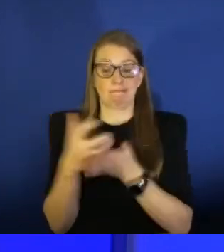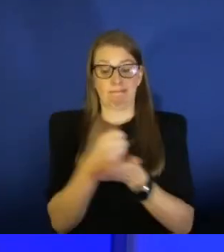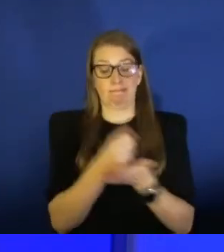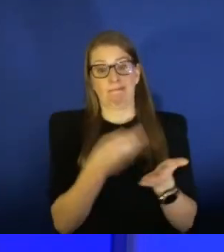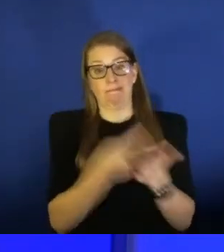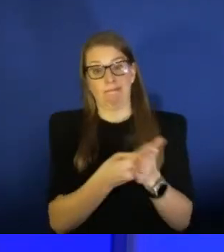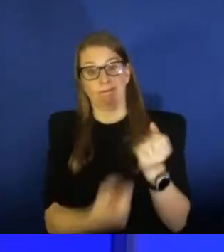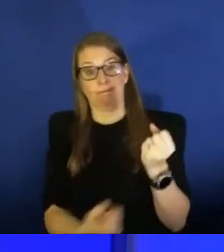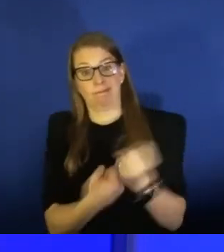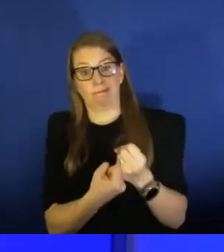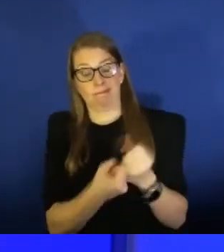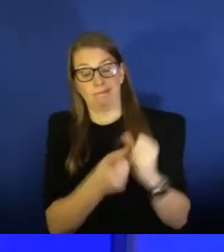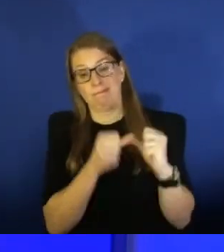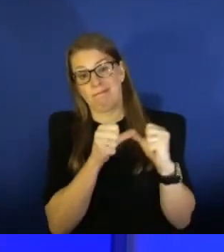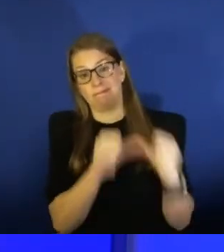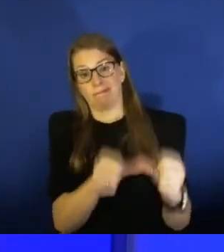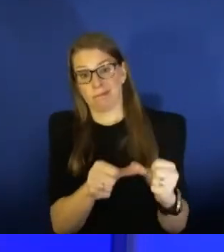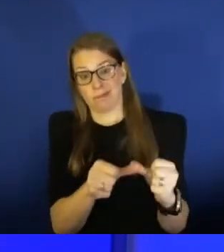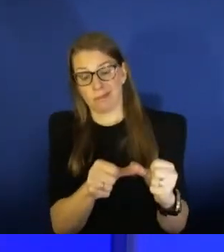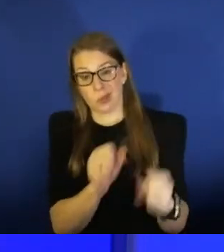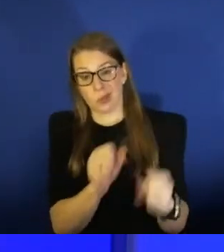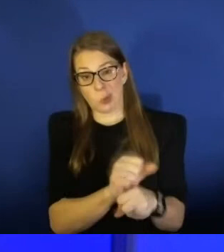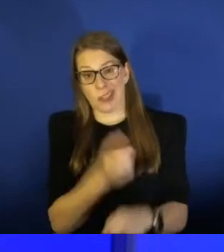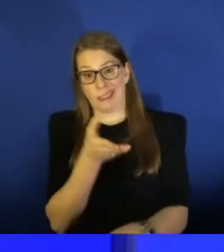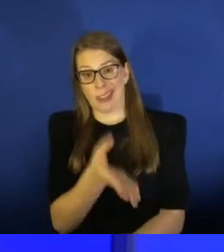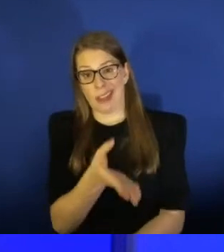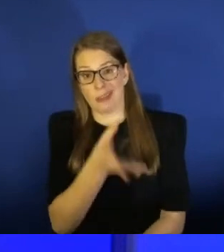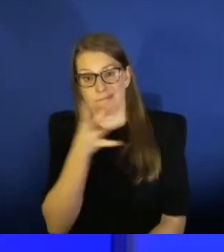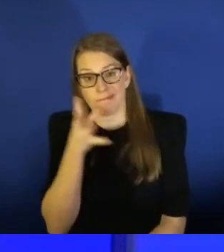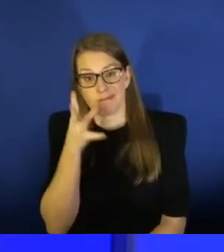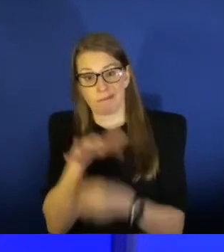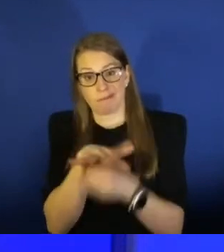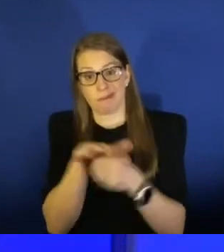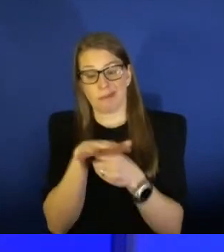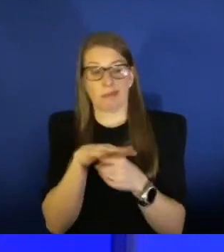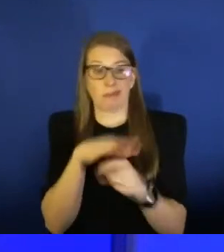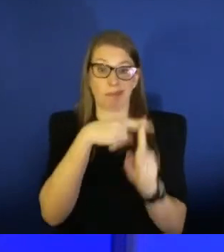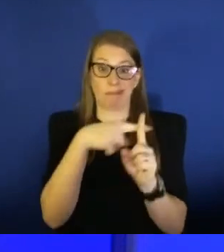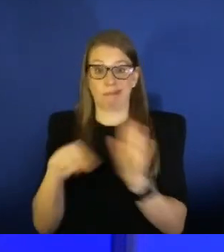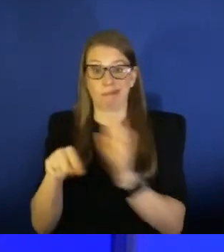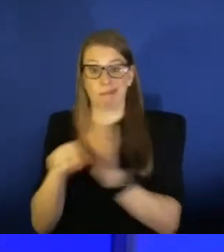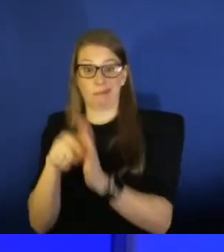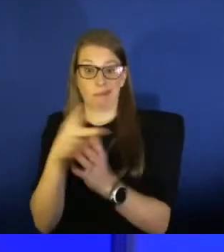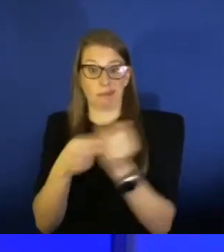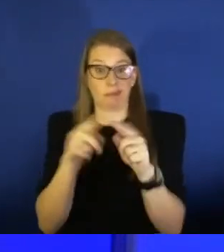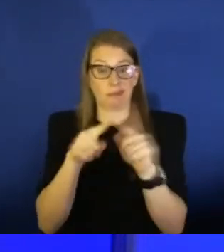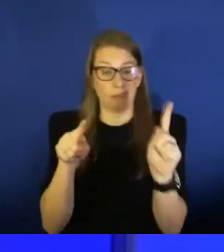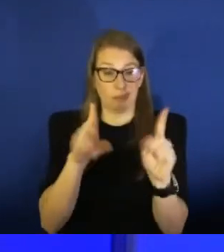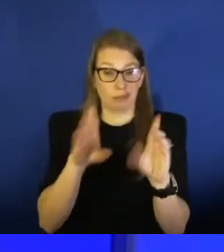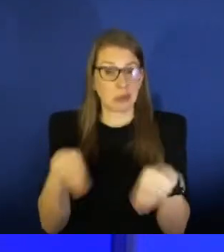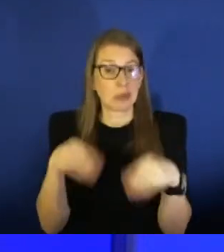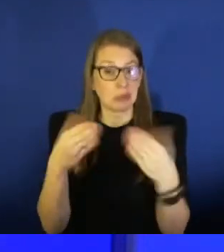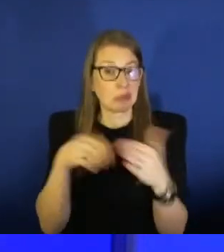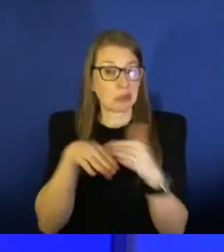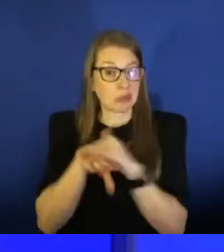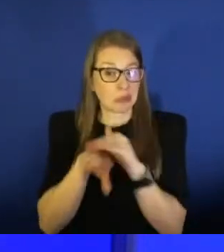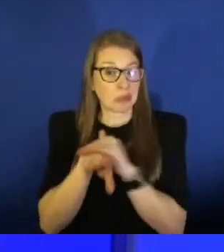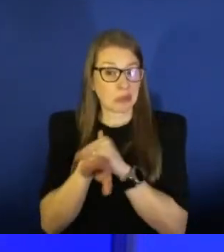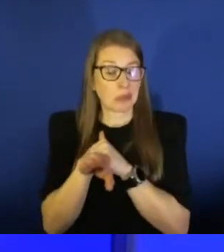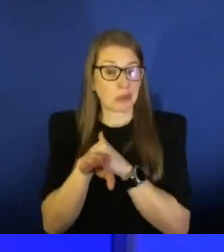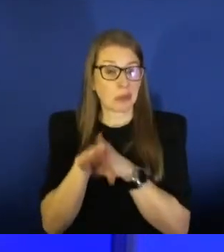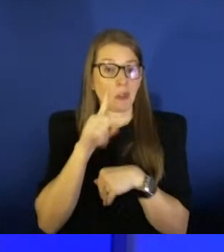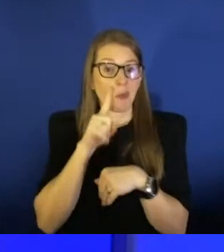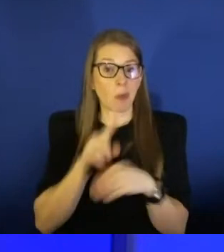them there local. So, there's good and bad, but it certainly allows for the accessibility of more